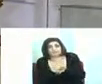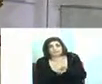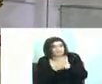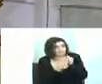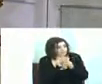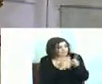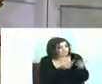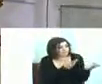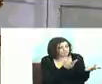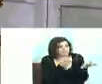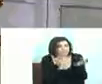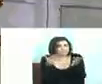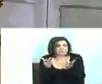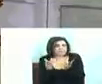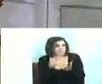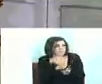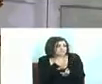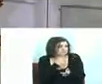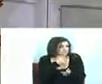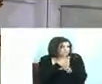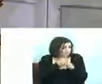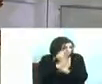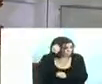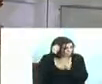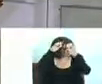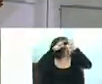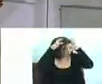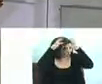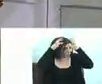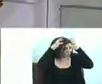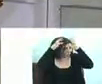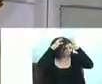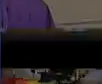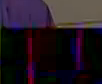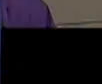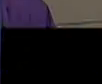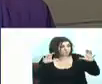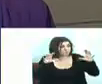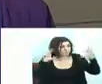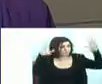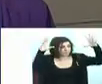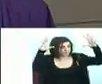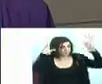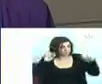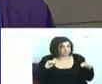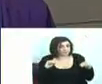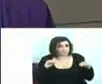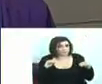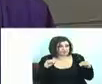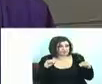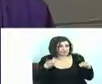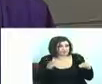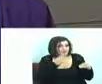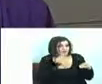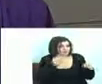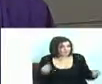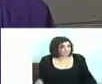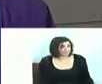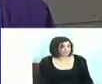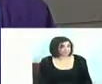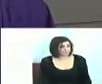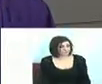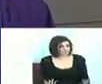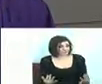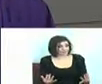everybody brings pink umbrellas or pink balloons, and they all the lights go out and they turn on lights underneath and they light up the entire city in pink.